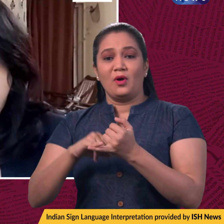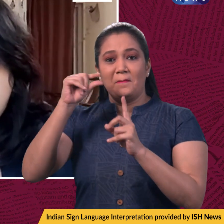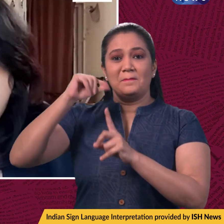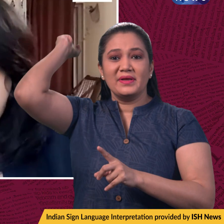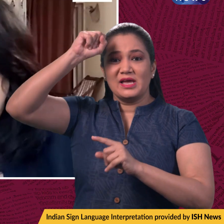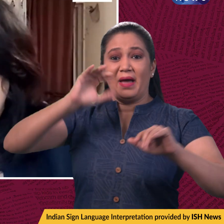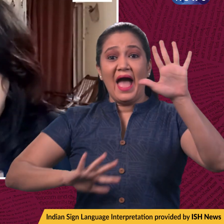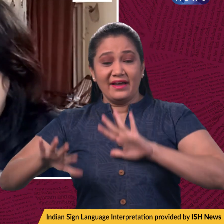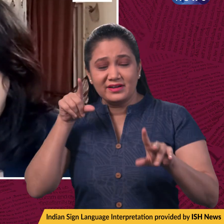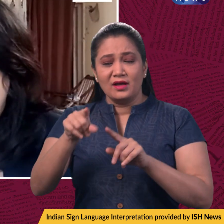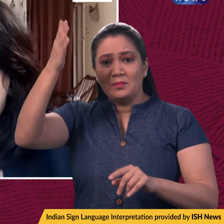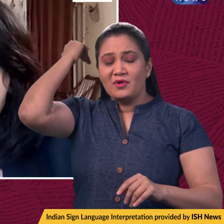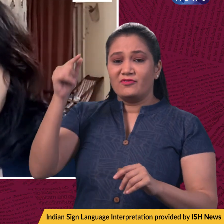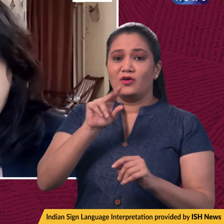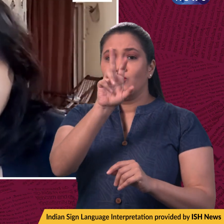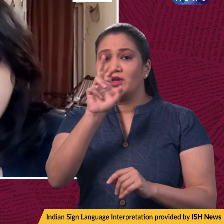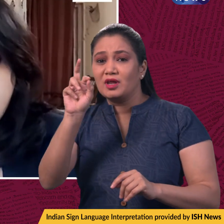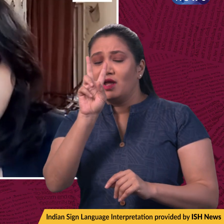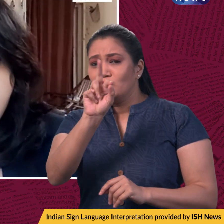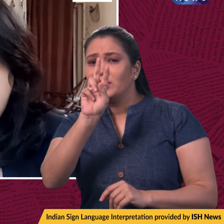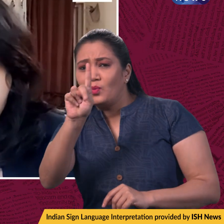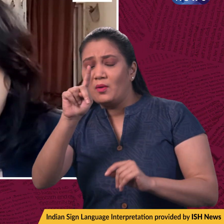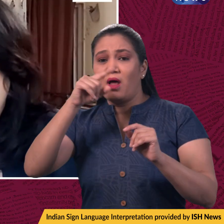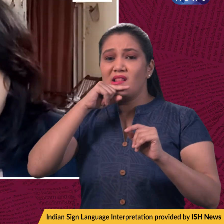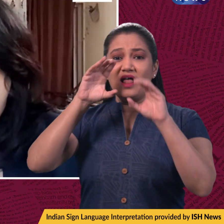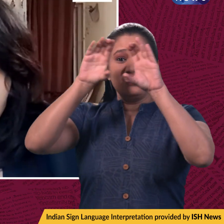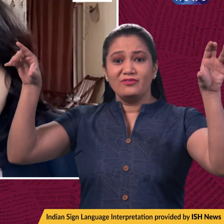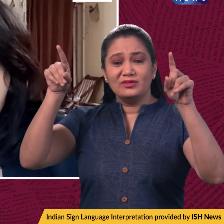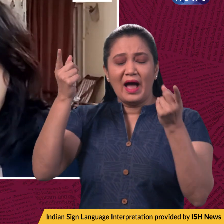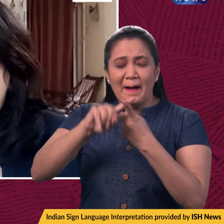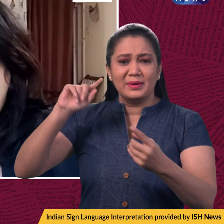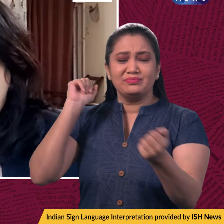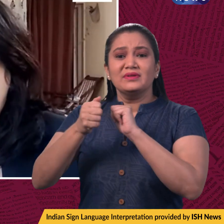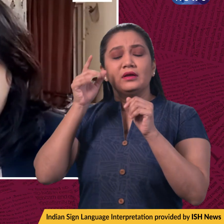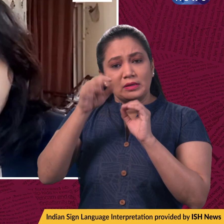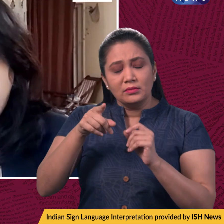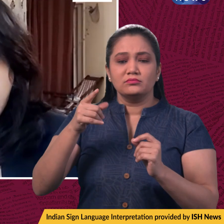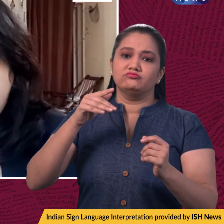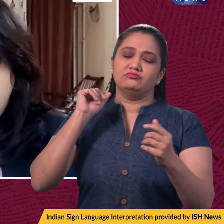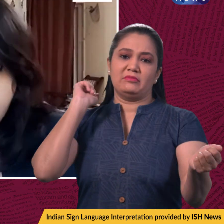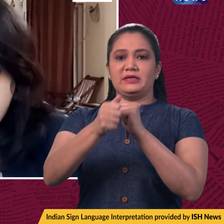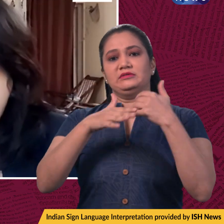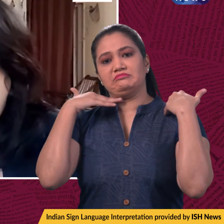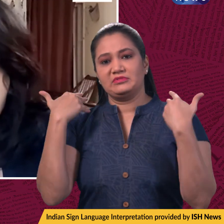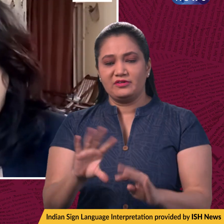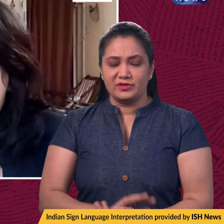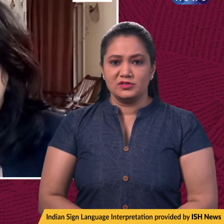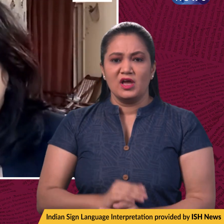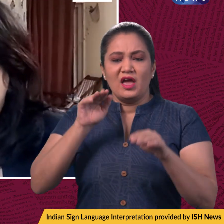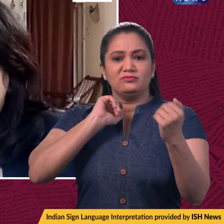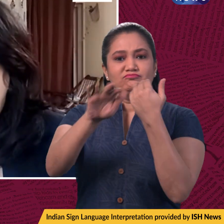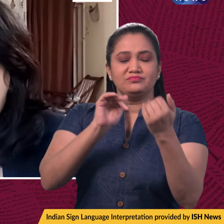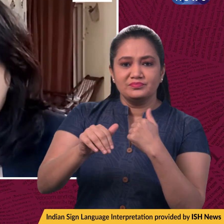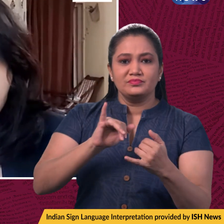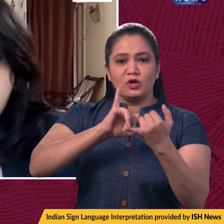Sidhu, a Punjabi actor accused in the 2021 Red Fort violence incident, died in a road accident